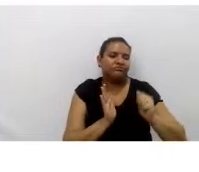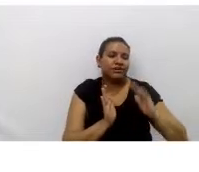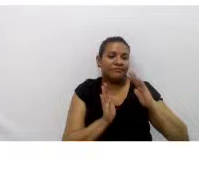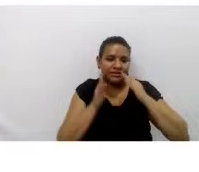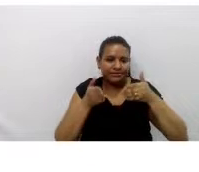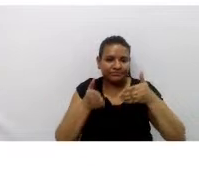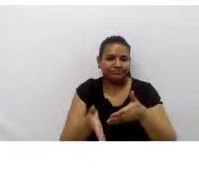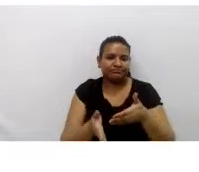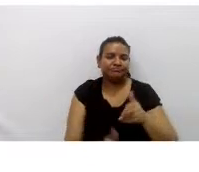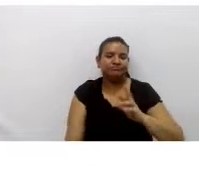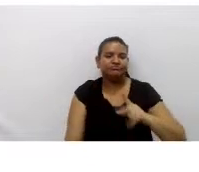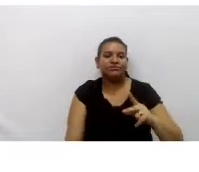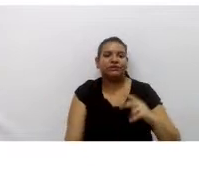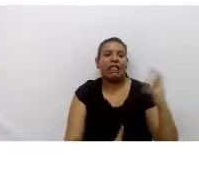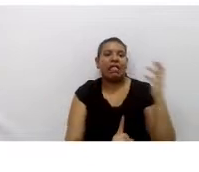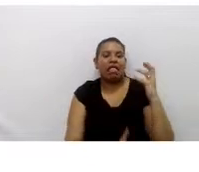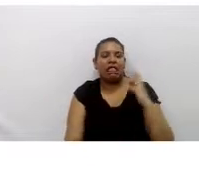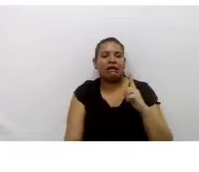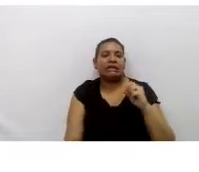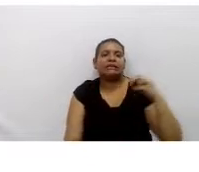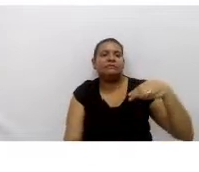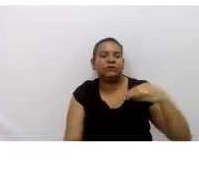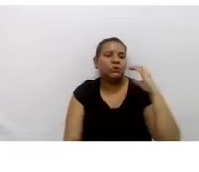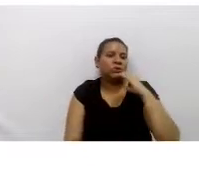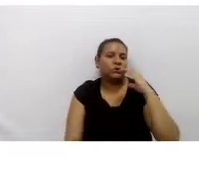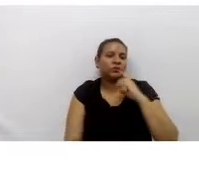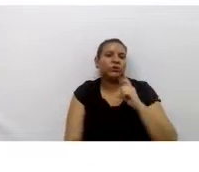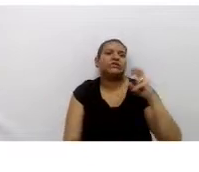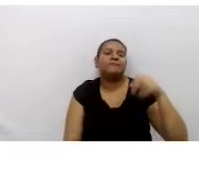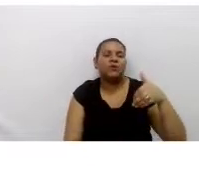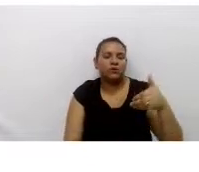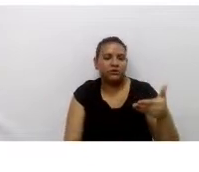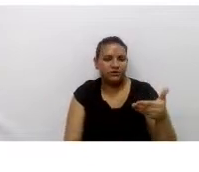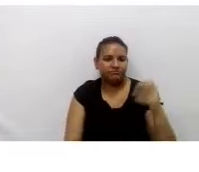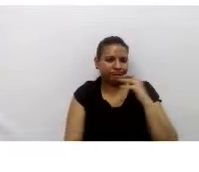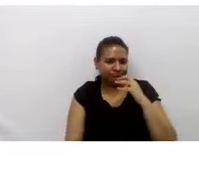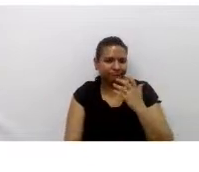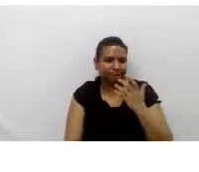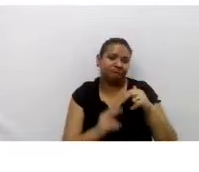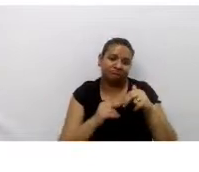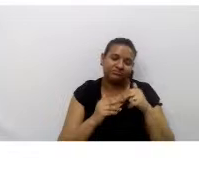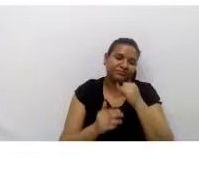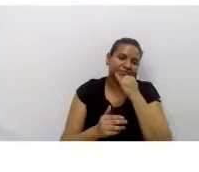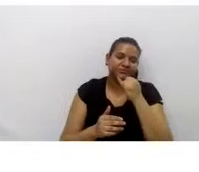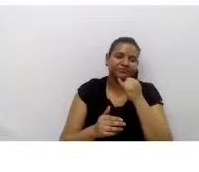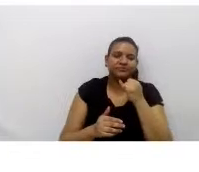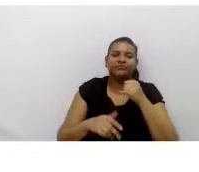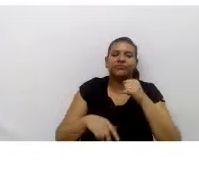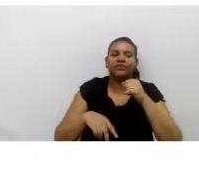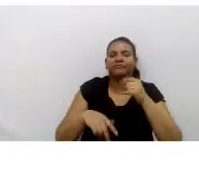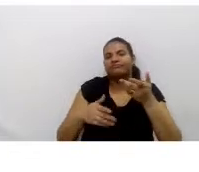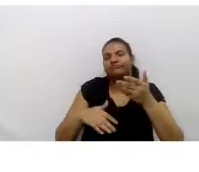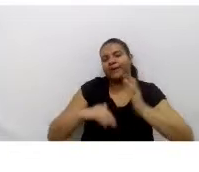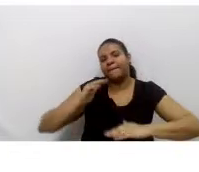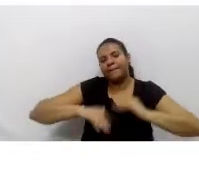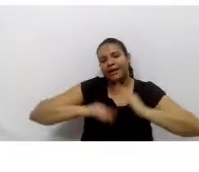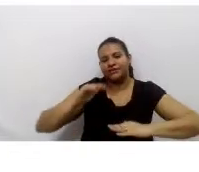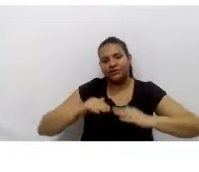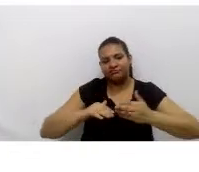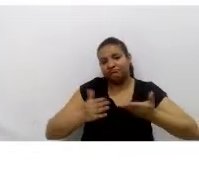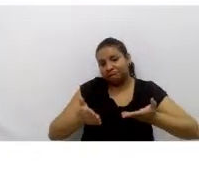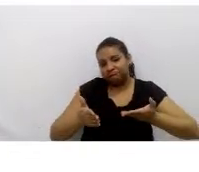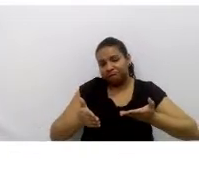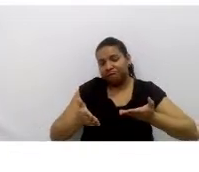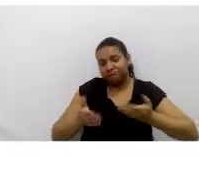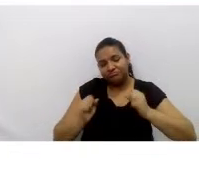example, they could complete a hands-on activity with materials from their home, and they could take a photo, or they could